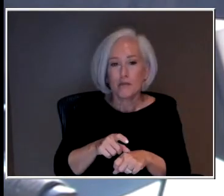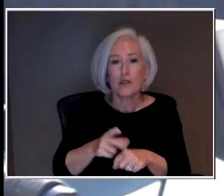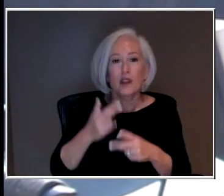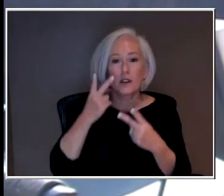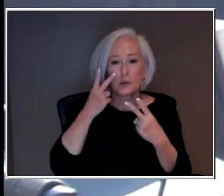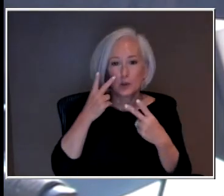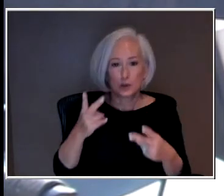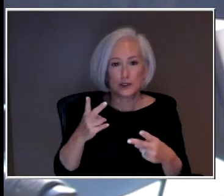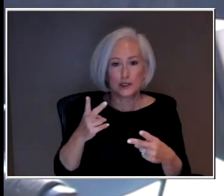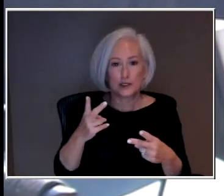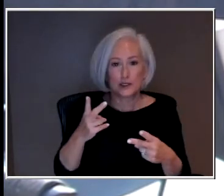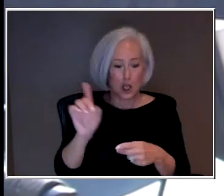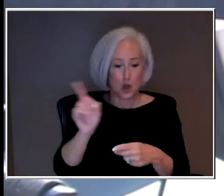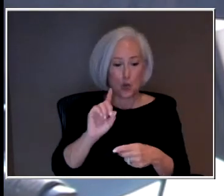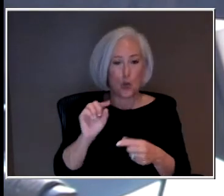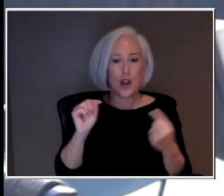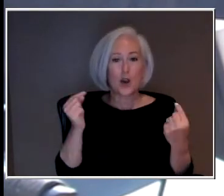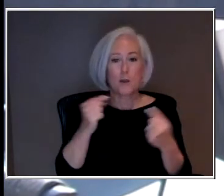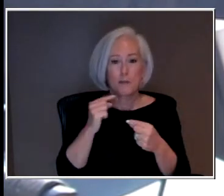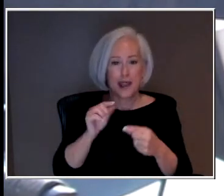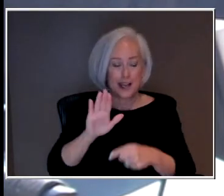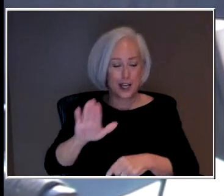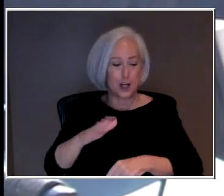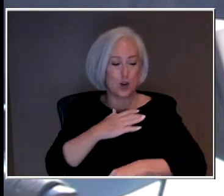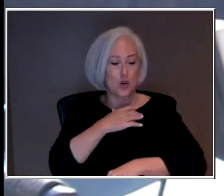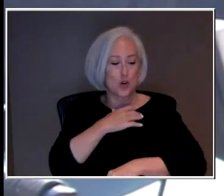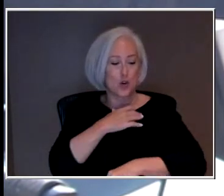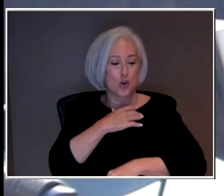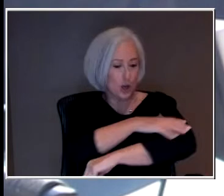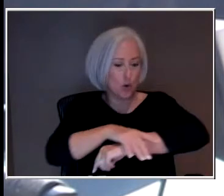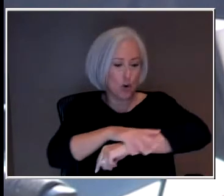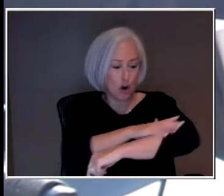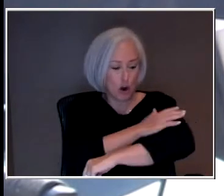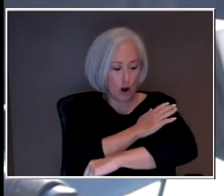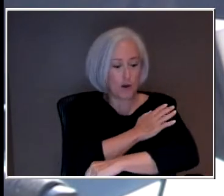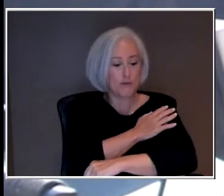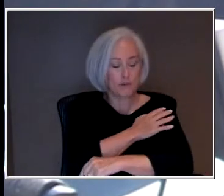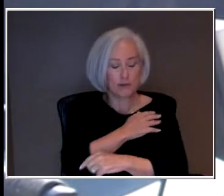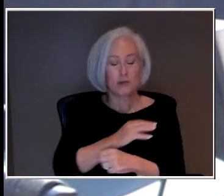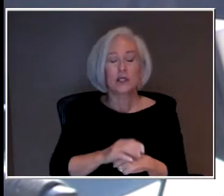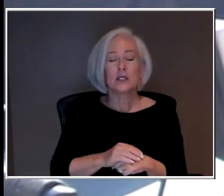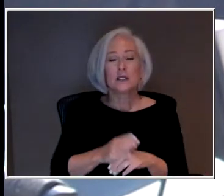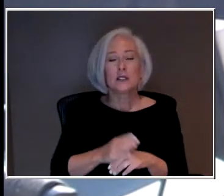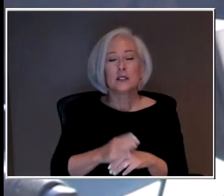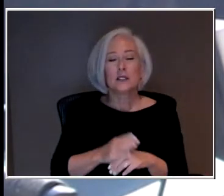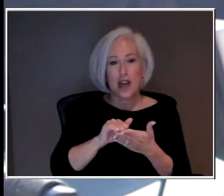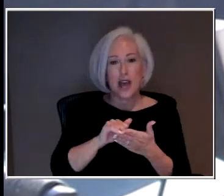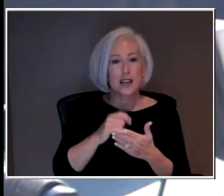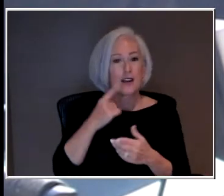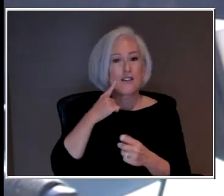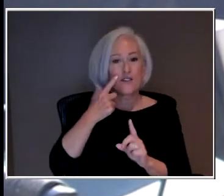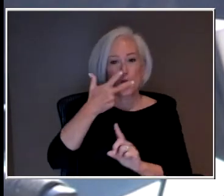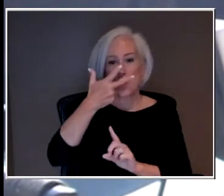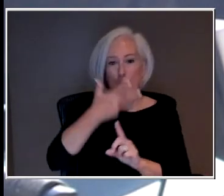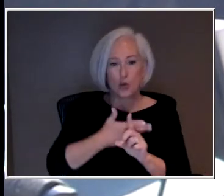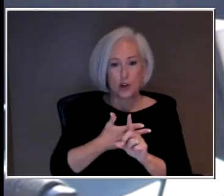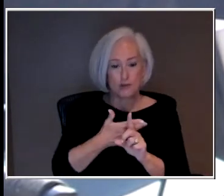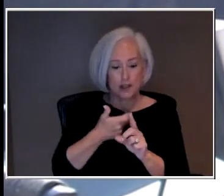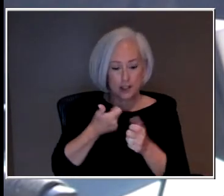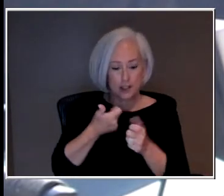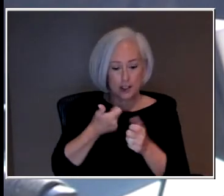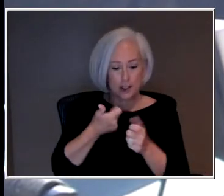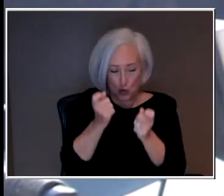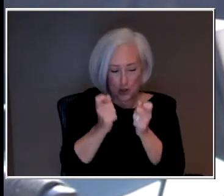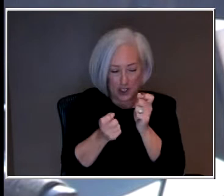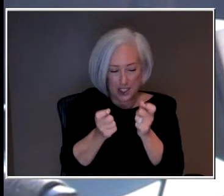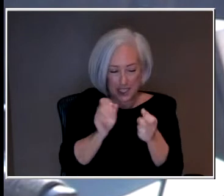of where her pain was, which was her in her arm. And we were able to do that there. But then after that, the first 3 months, we're really trying to adjust it, fine tune